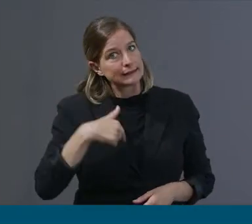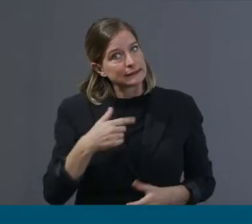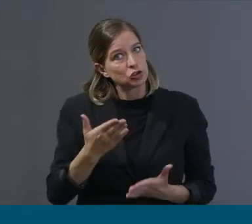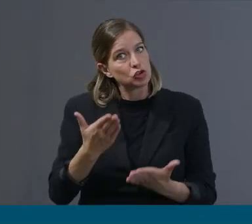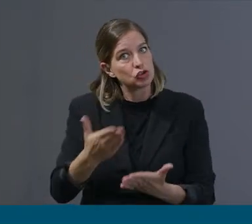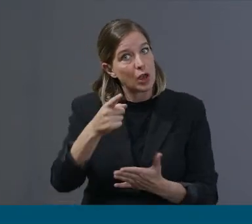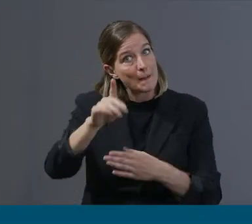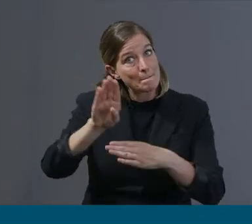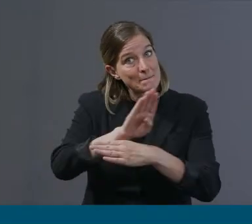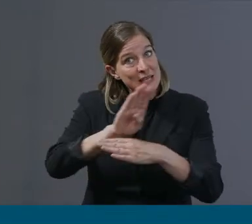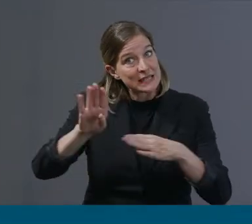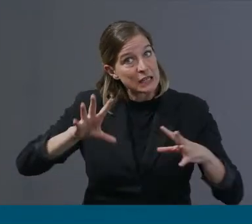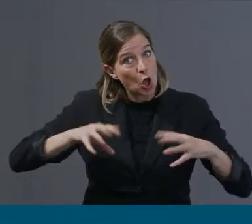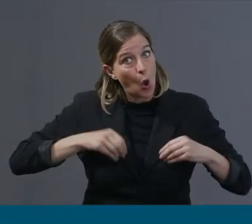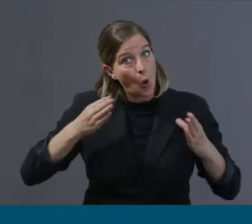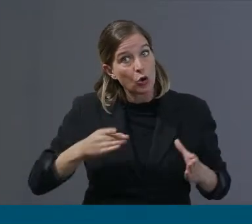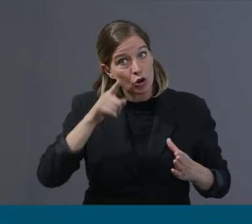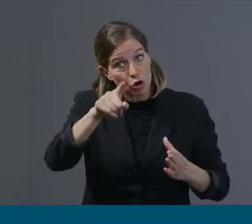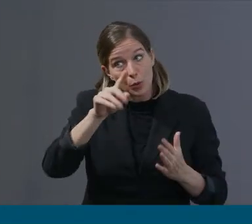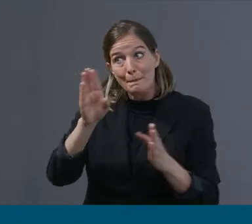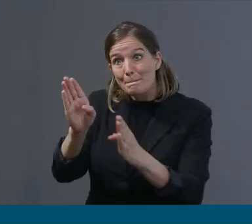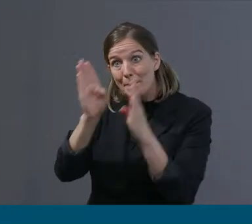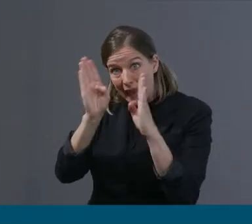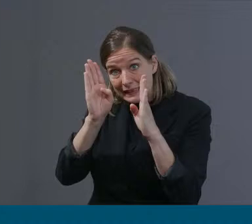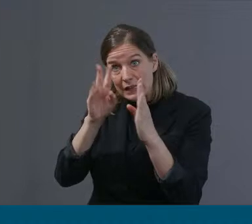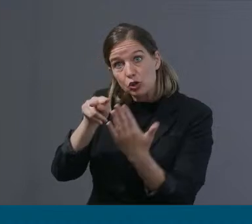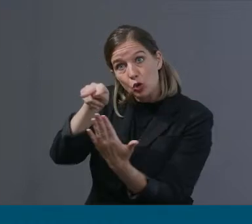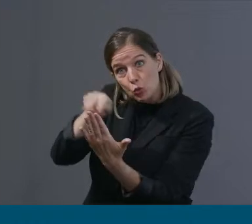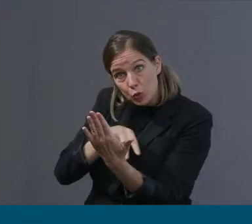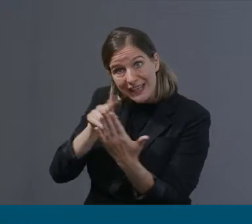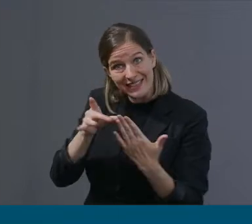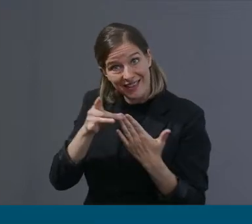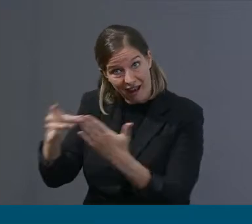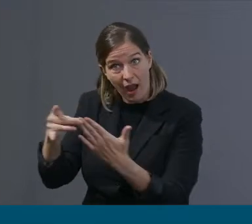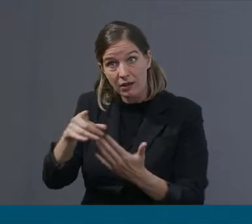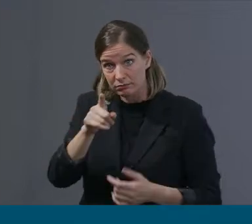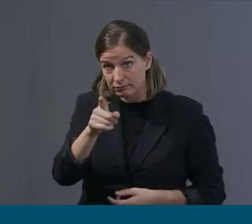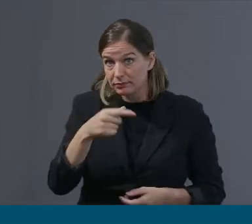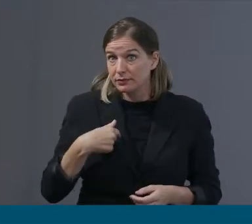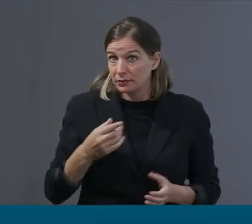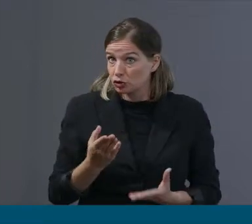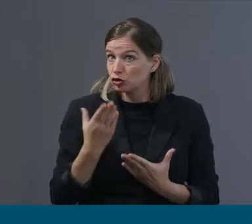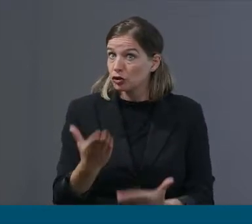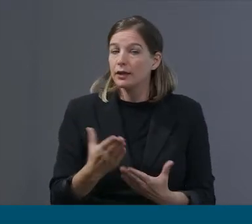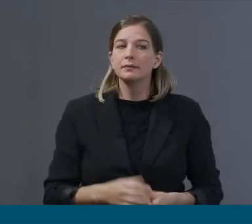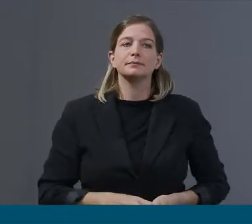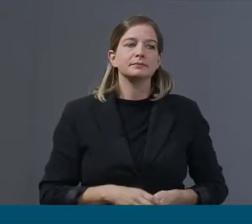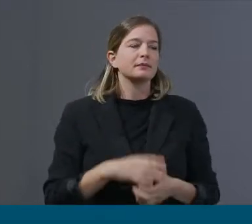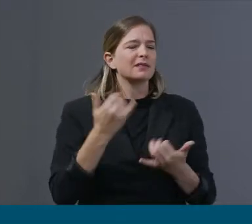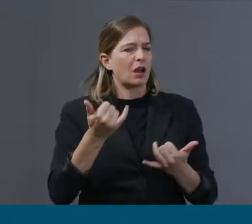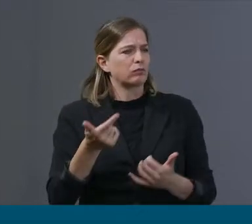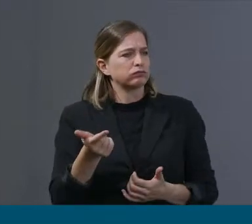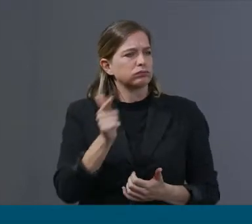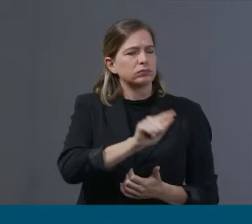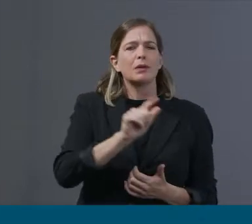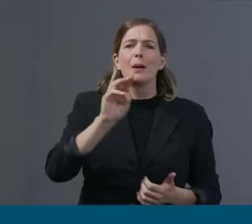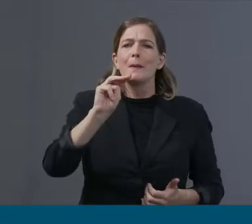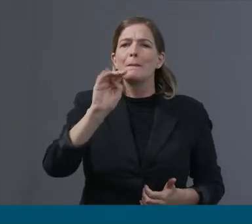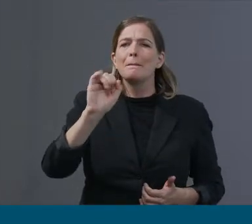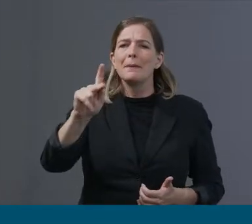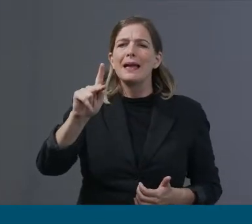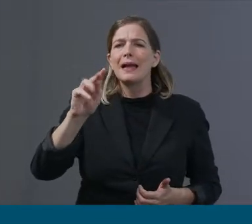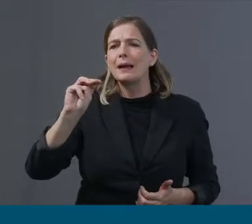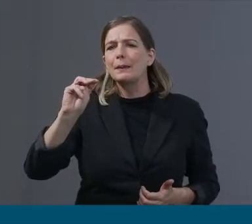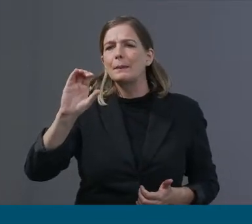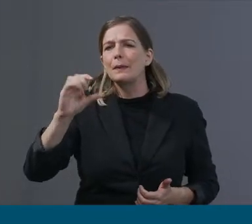with great interest. And with that, I'm going to turn it over to Major General Mick McGuire and thank him again for the hard work of